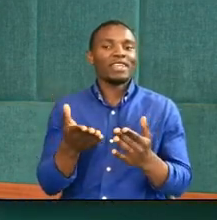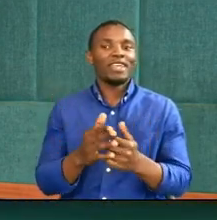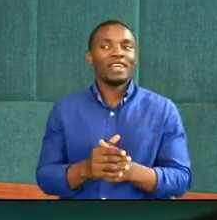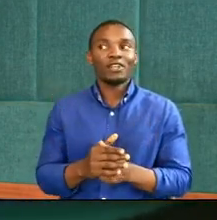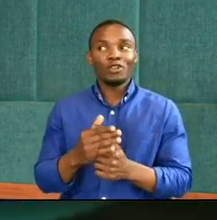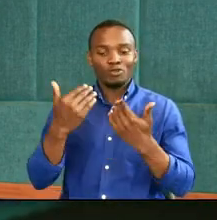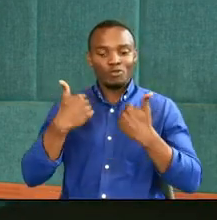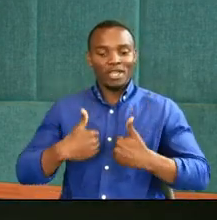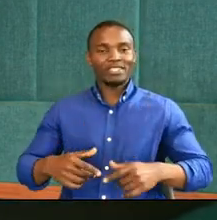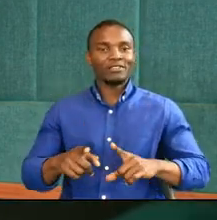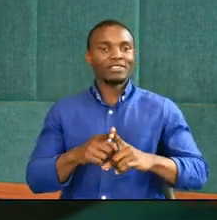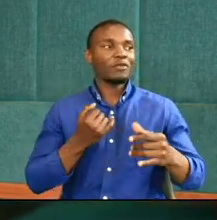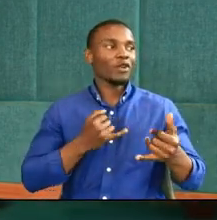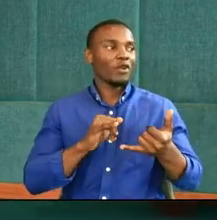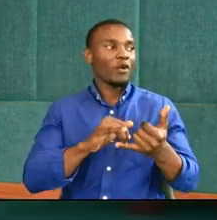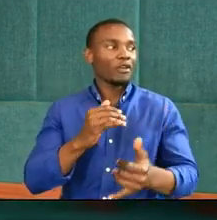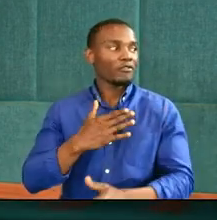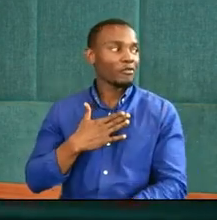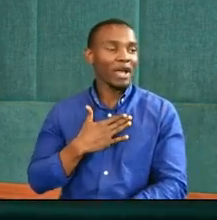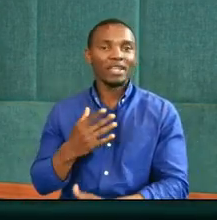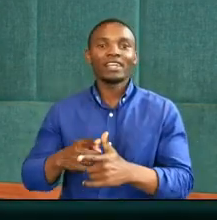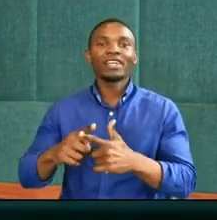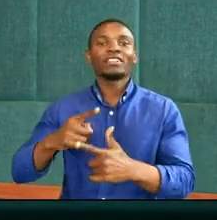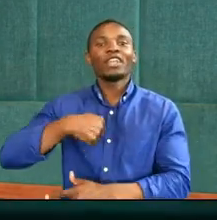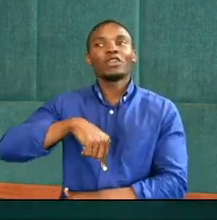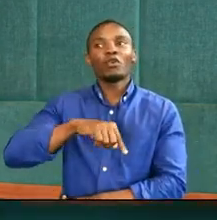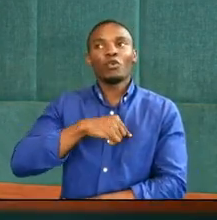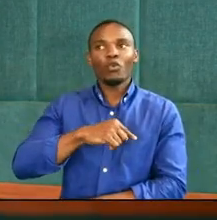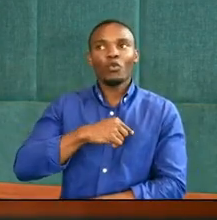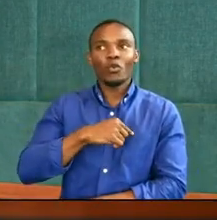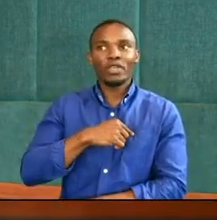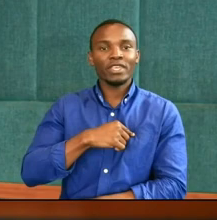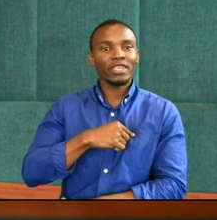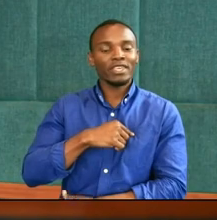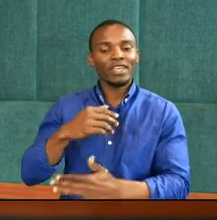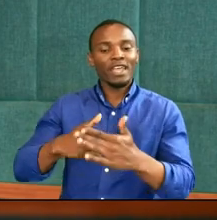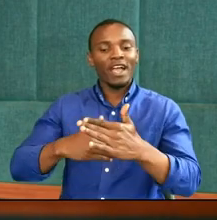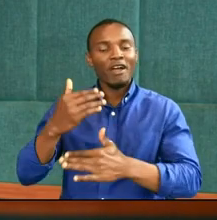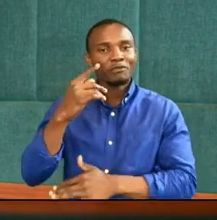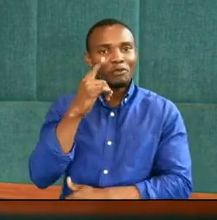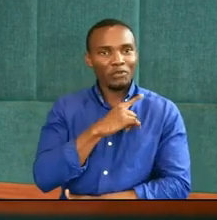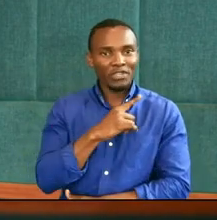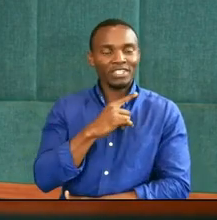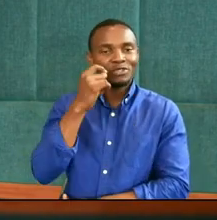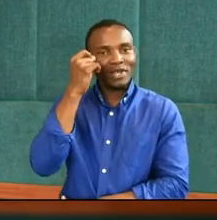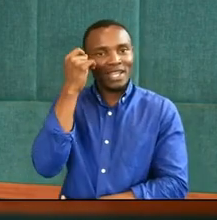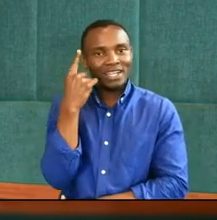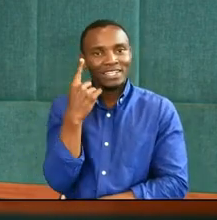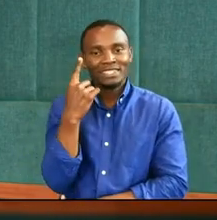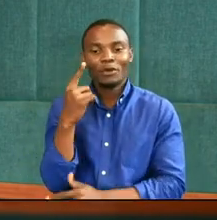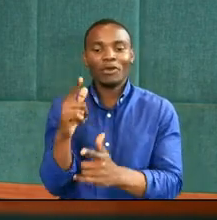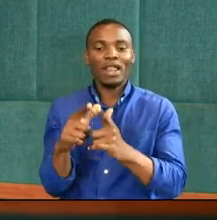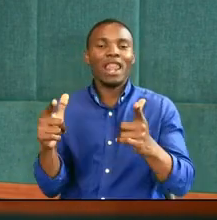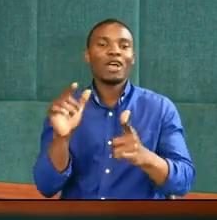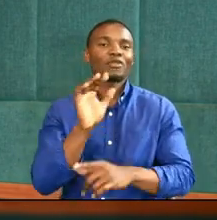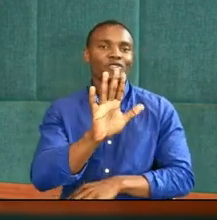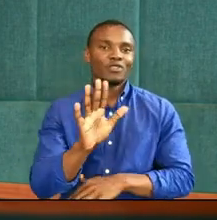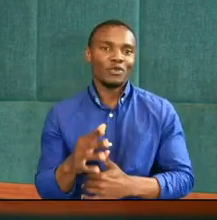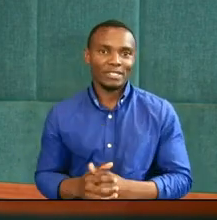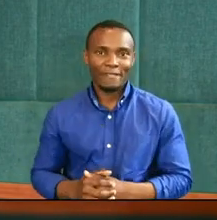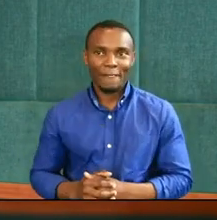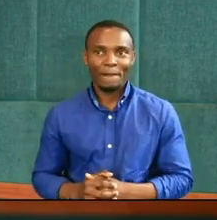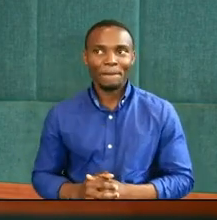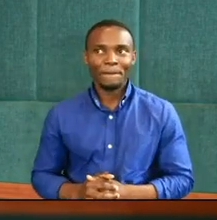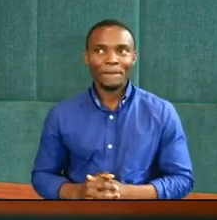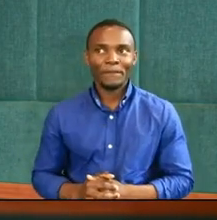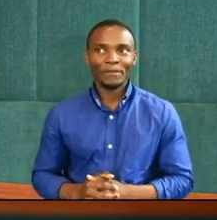wife and myself, so we can leave with a good grasp of your language. That